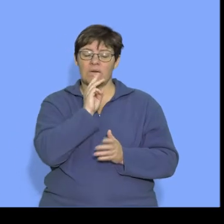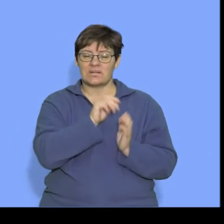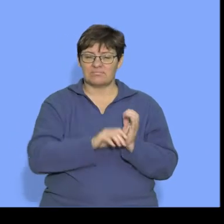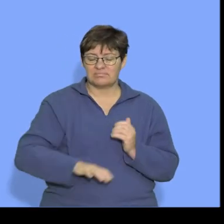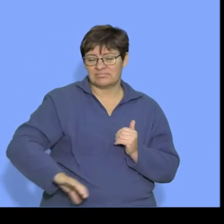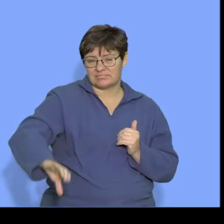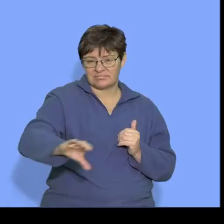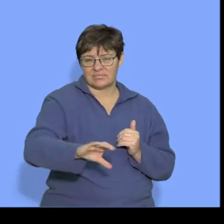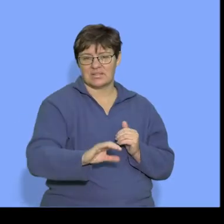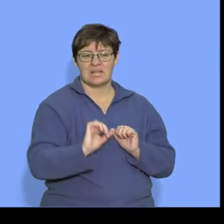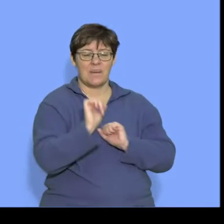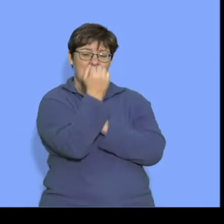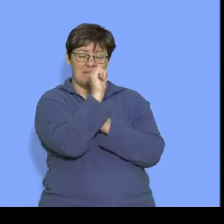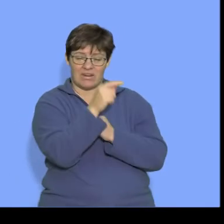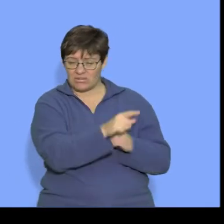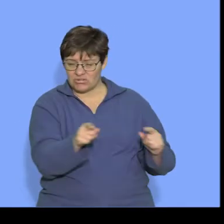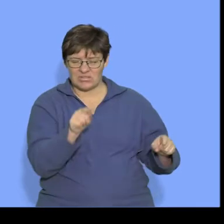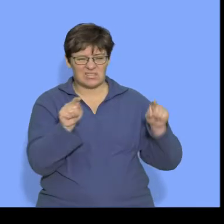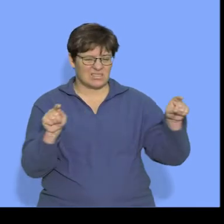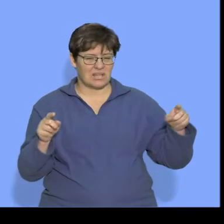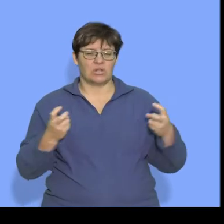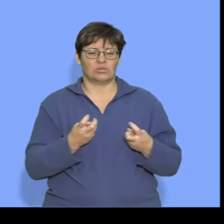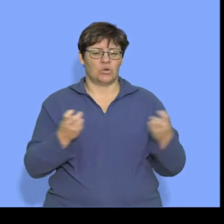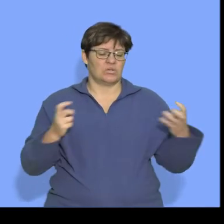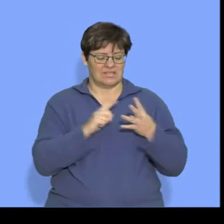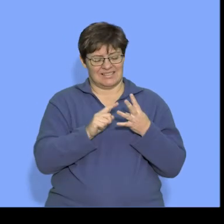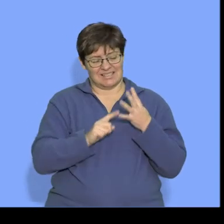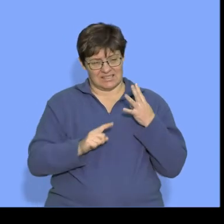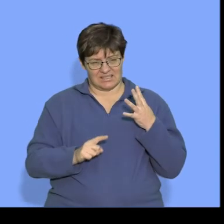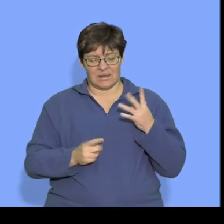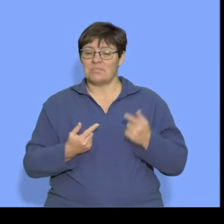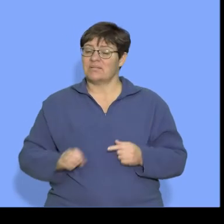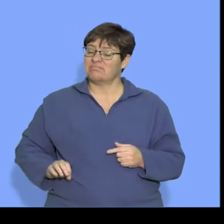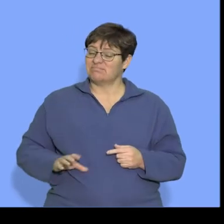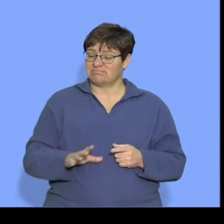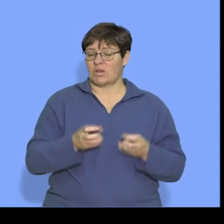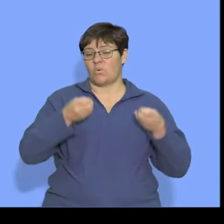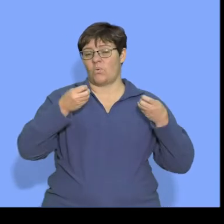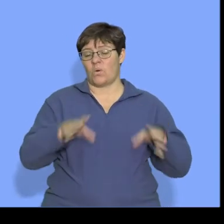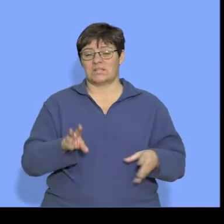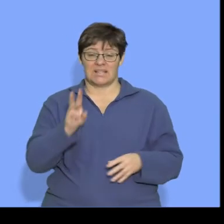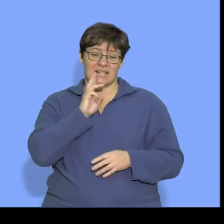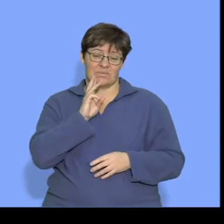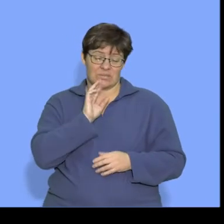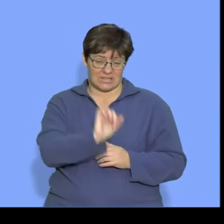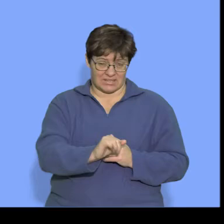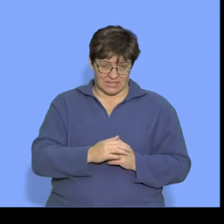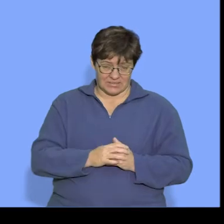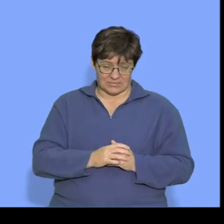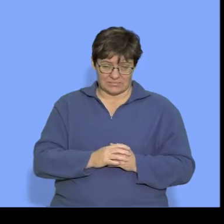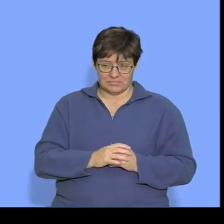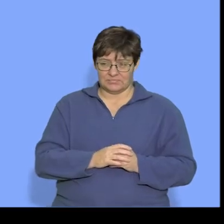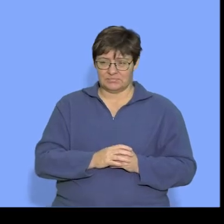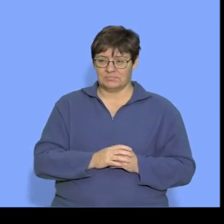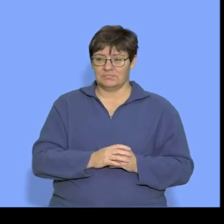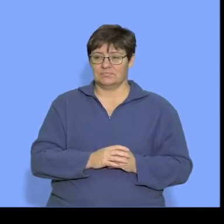manufacturing industries, and other sources contribute significant amounts of liquid waste into the environment.